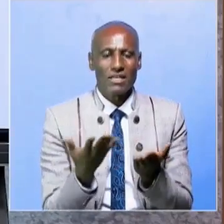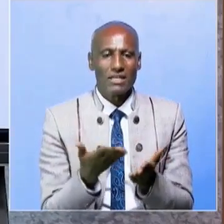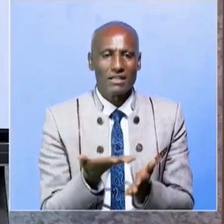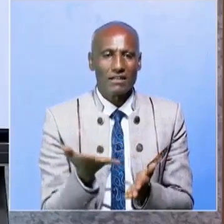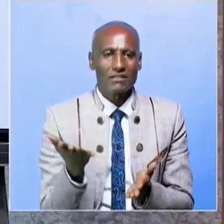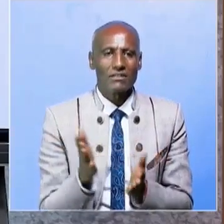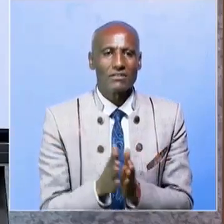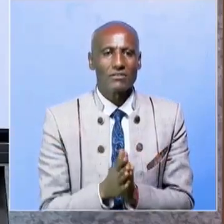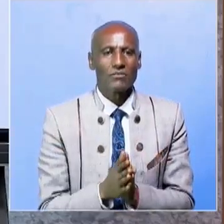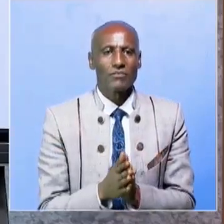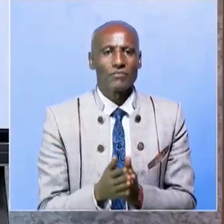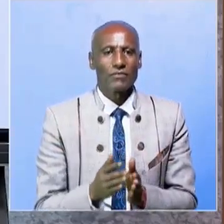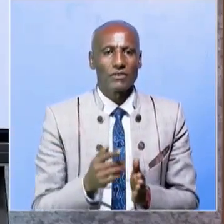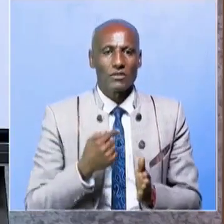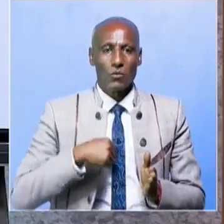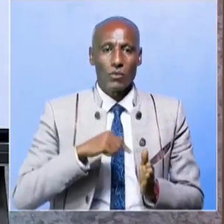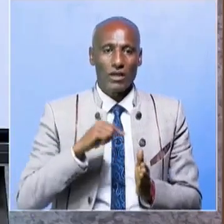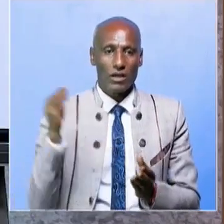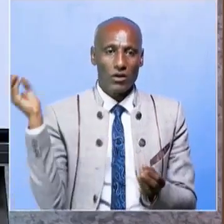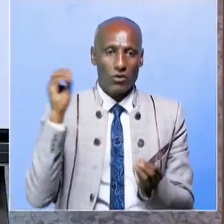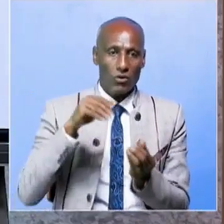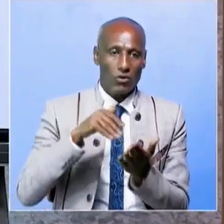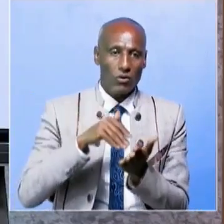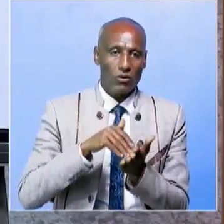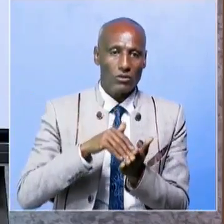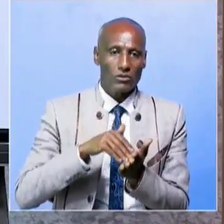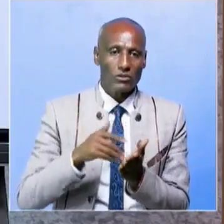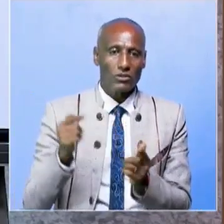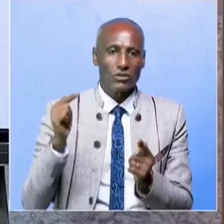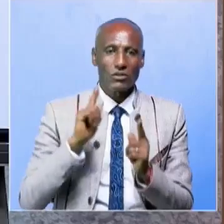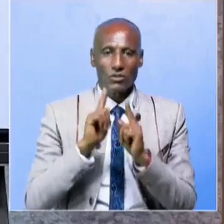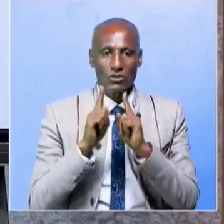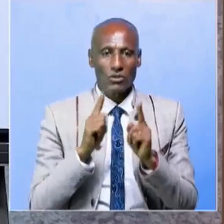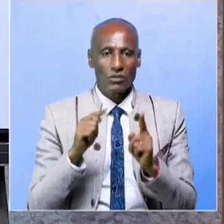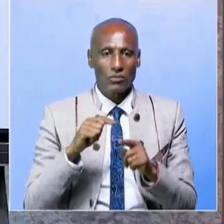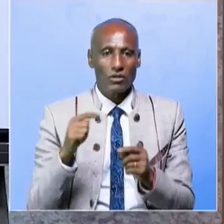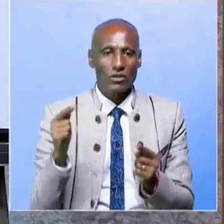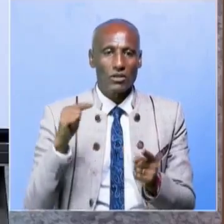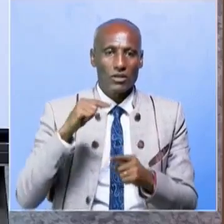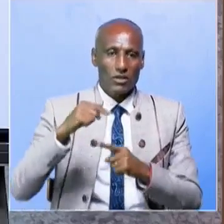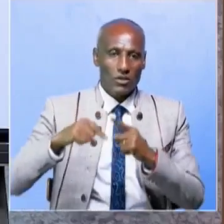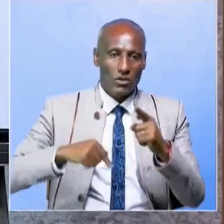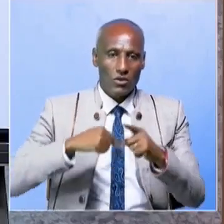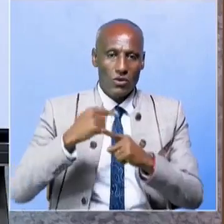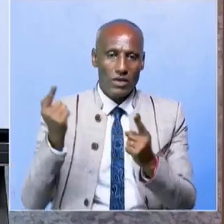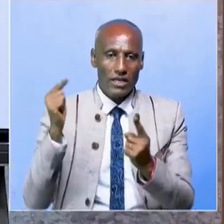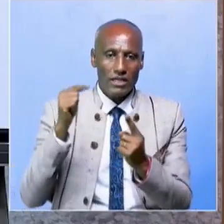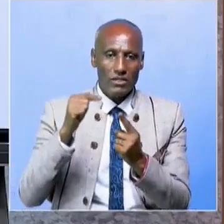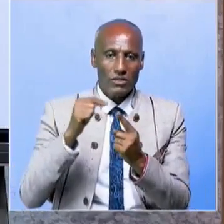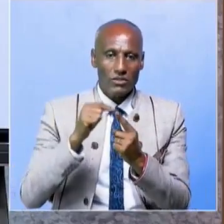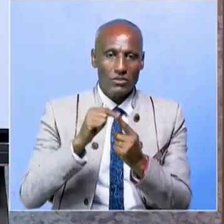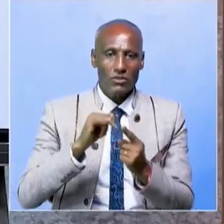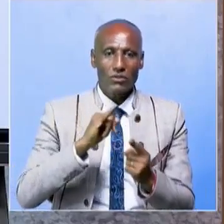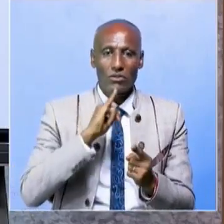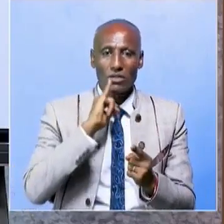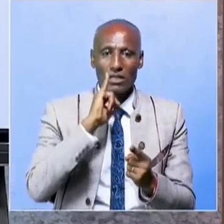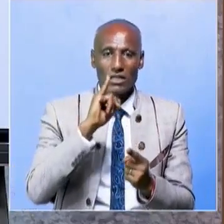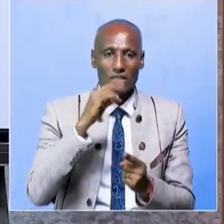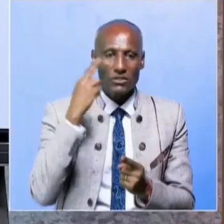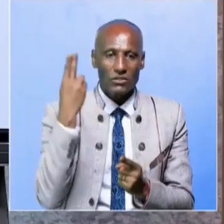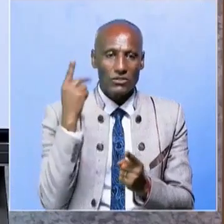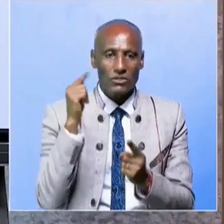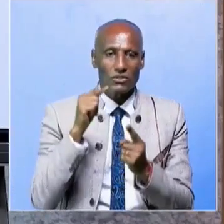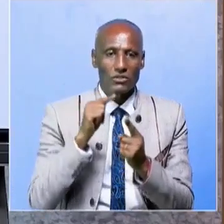time. And we also talk about going to. Just like will, going to is also used to talk